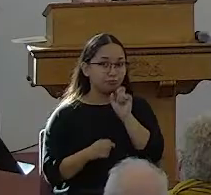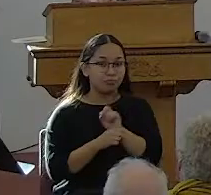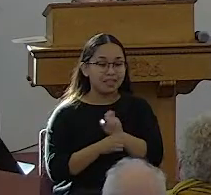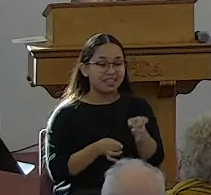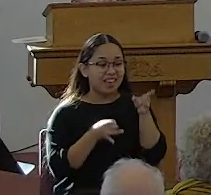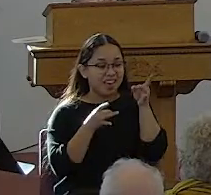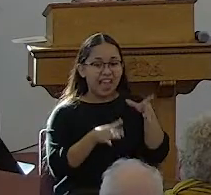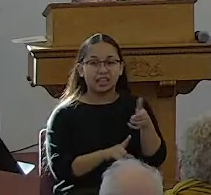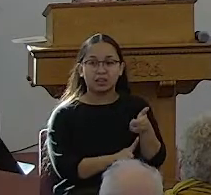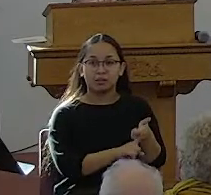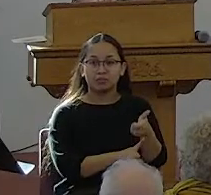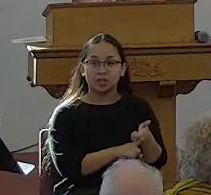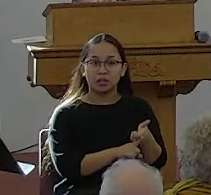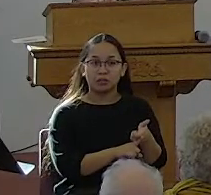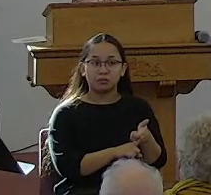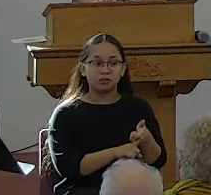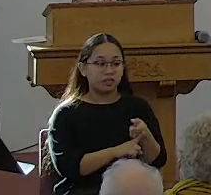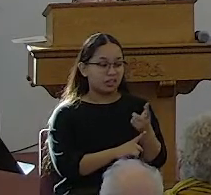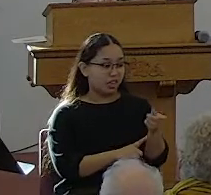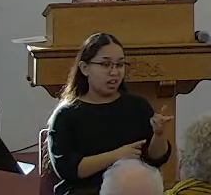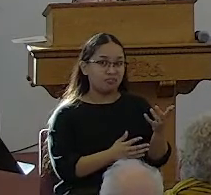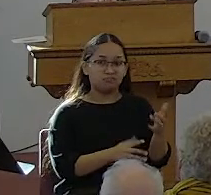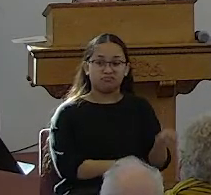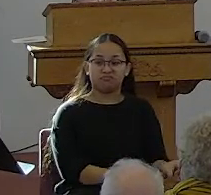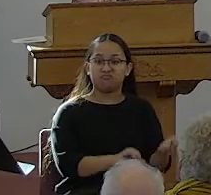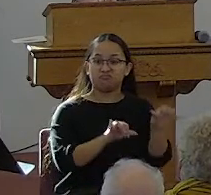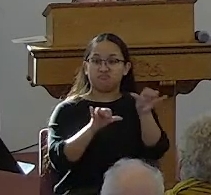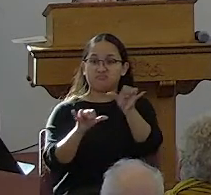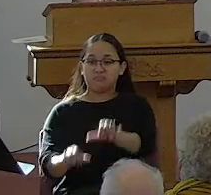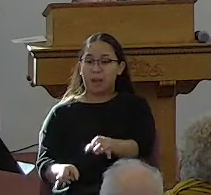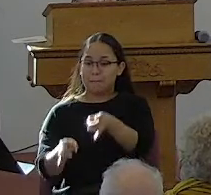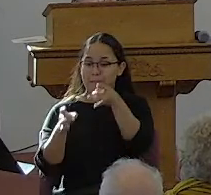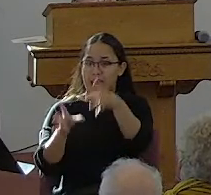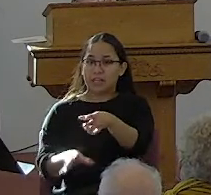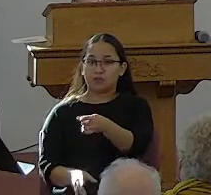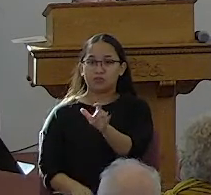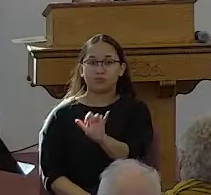and they treat you exactly the same way that they treat themselves.